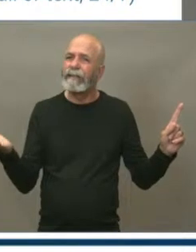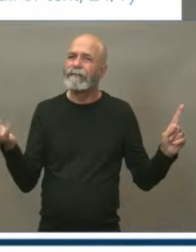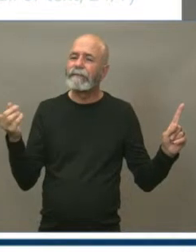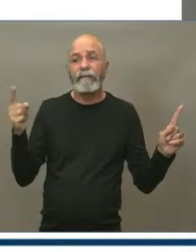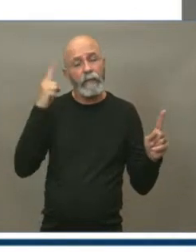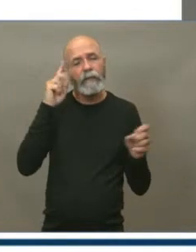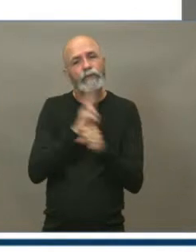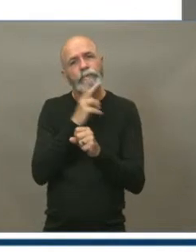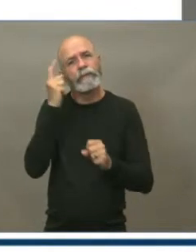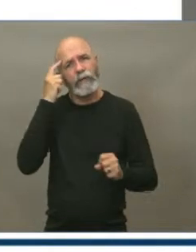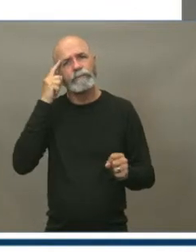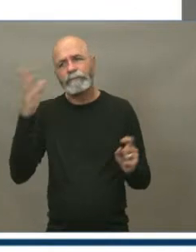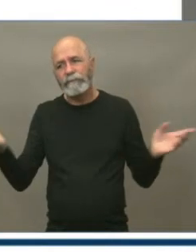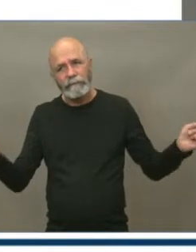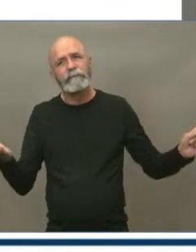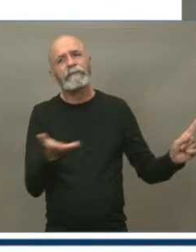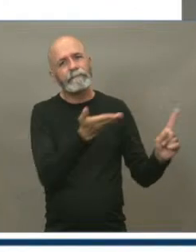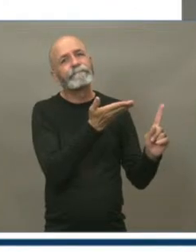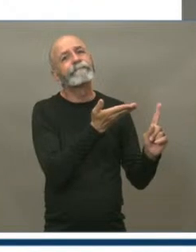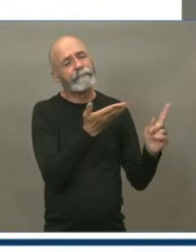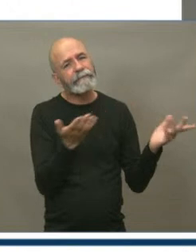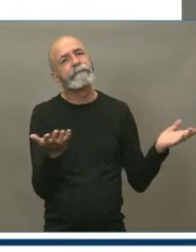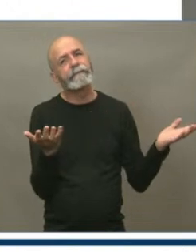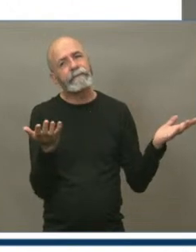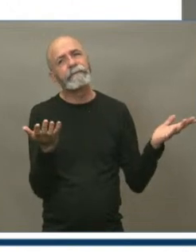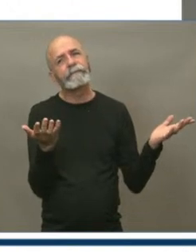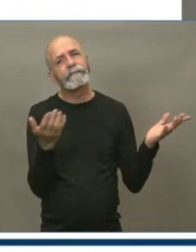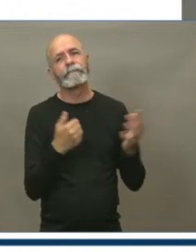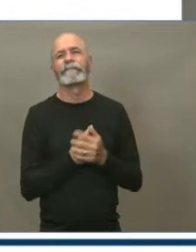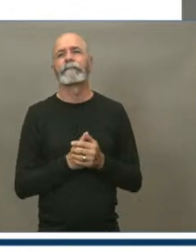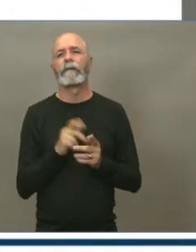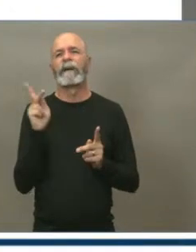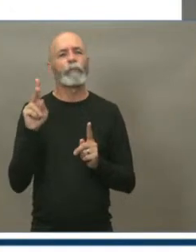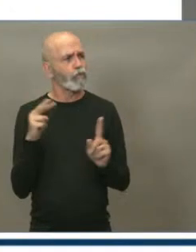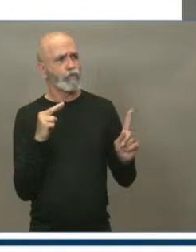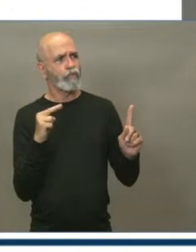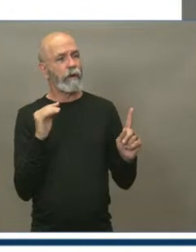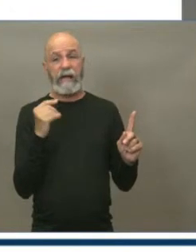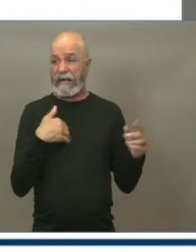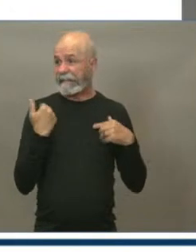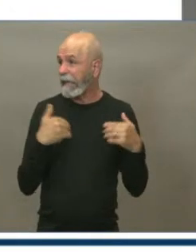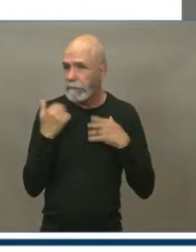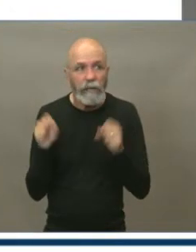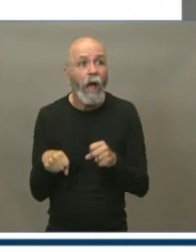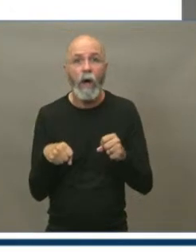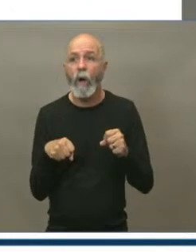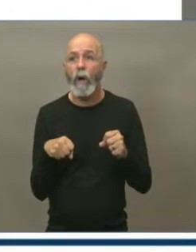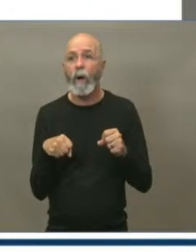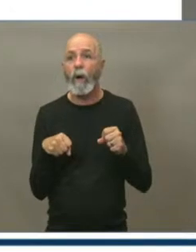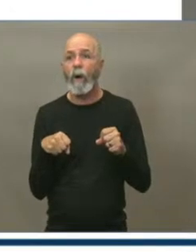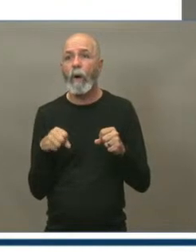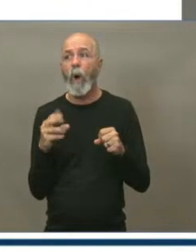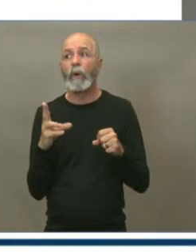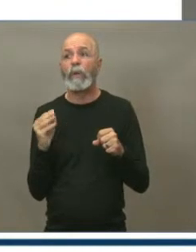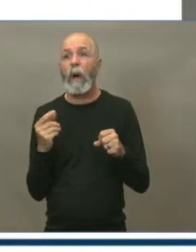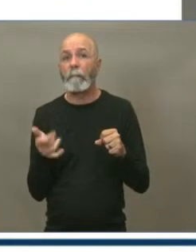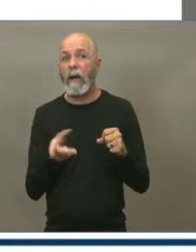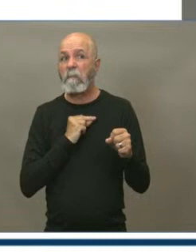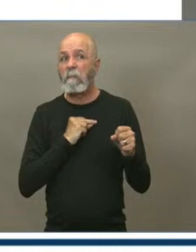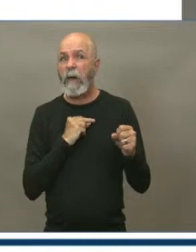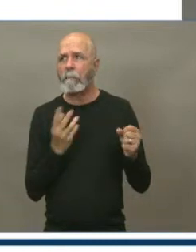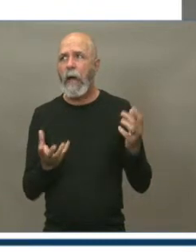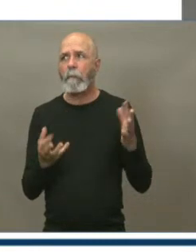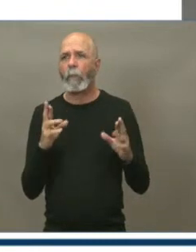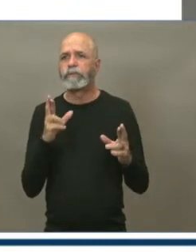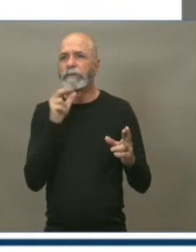take, if they don't have any other reason, they need to pay attention to that as to why it could be them or their family member or a